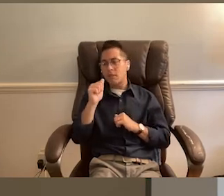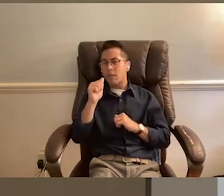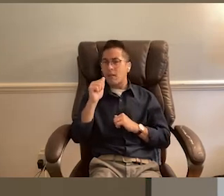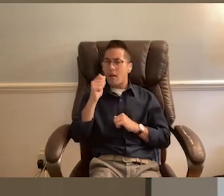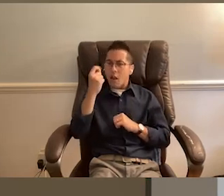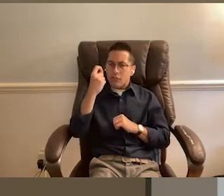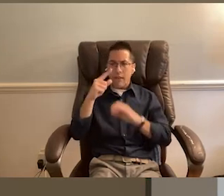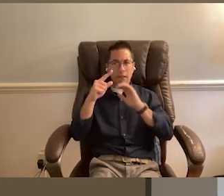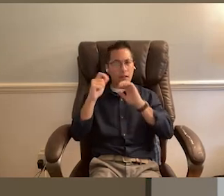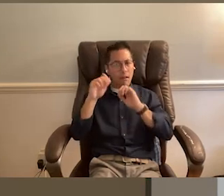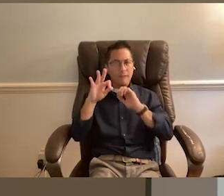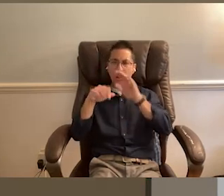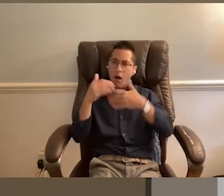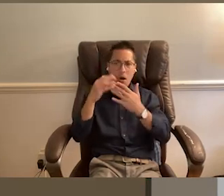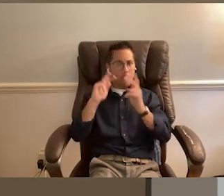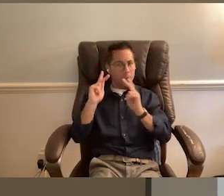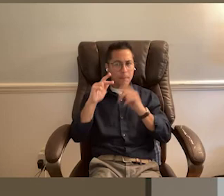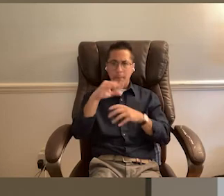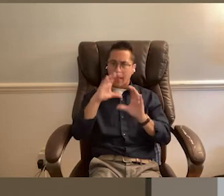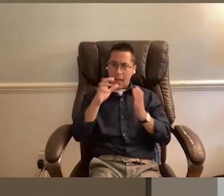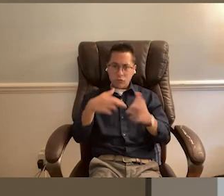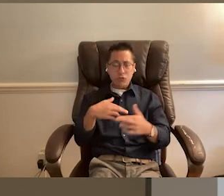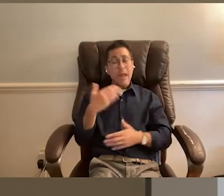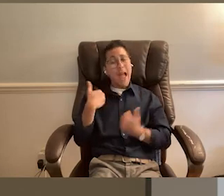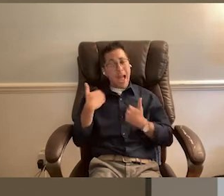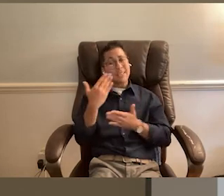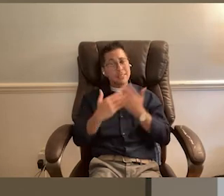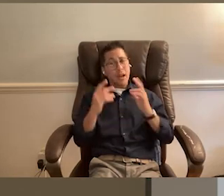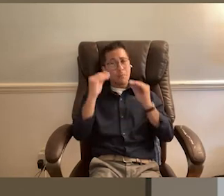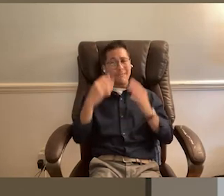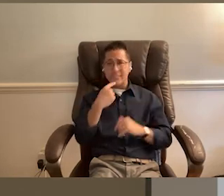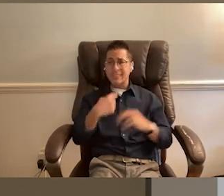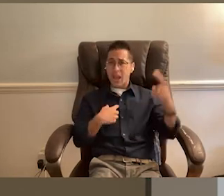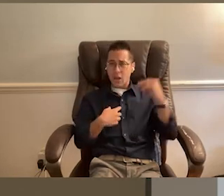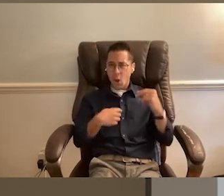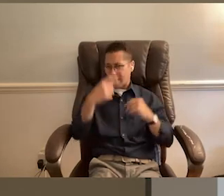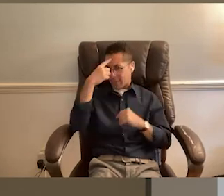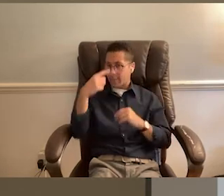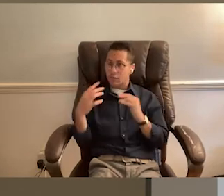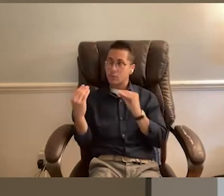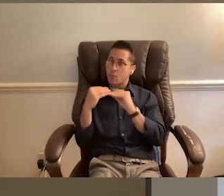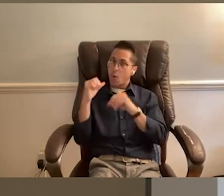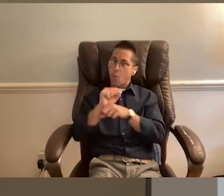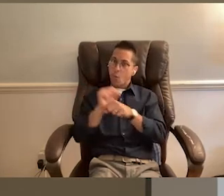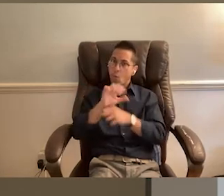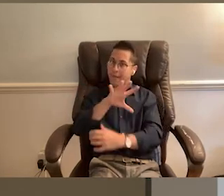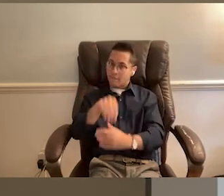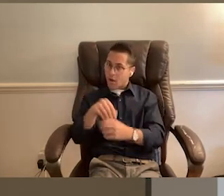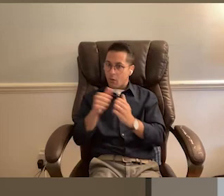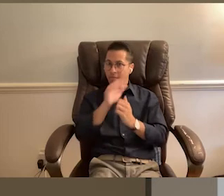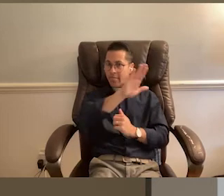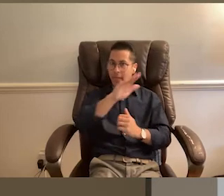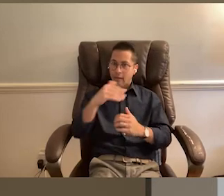that they're not bad, they're not wrong, they're just kind of indicative that the student might have an intellectual disability. How do I explain that to my other students, especially